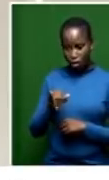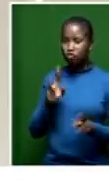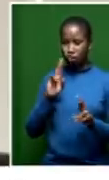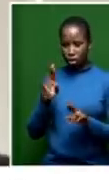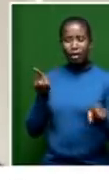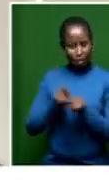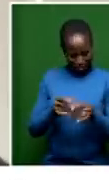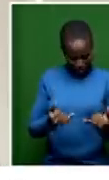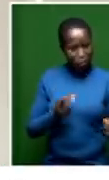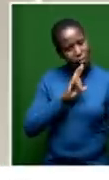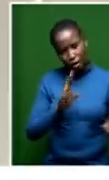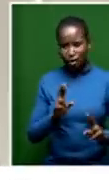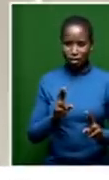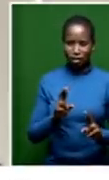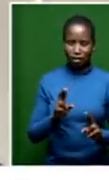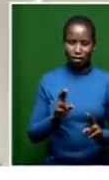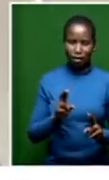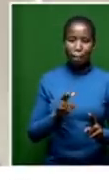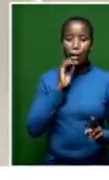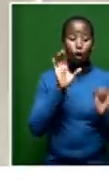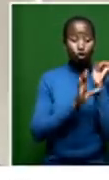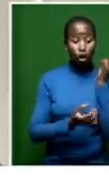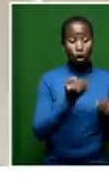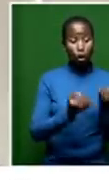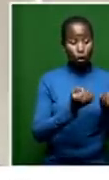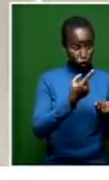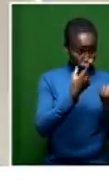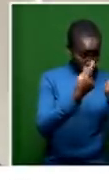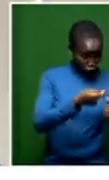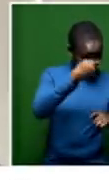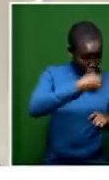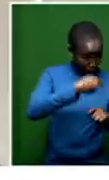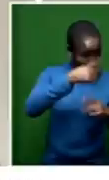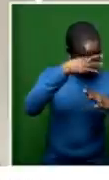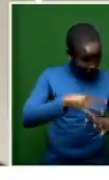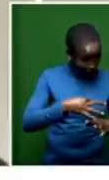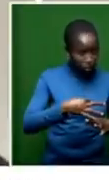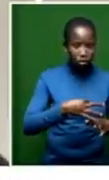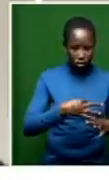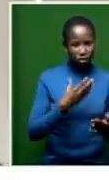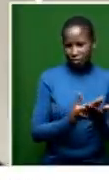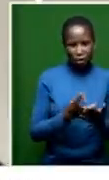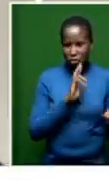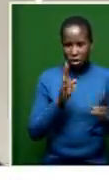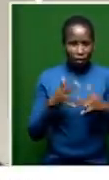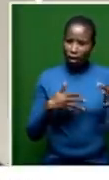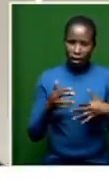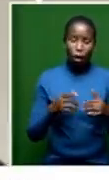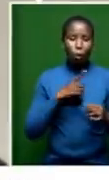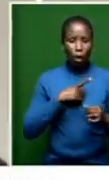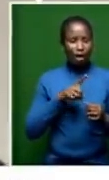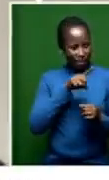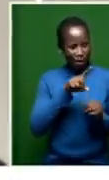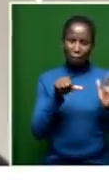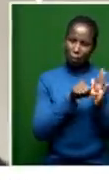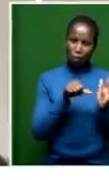ready by the time that the Constitutional Court makes its judgment on the matter, because we think that this is an important matter. It